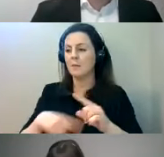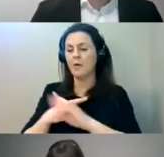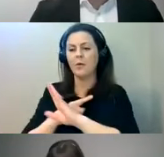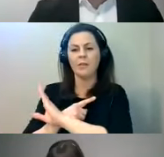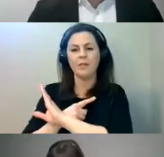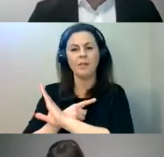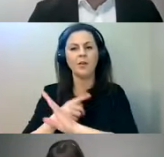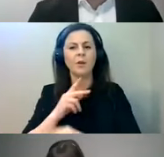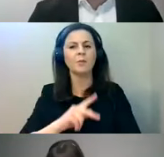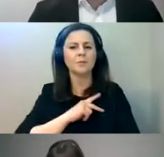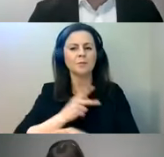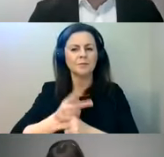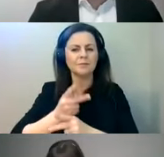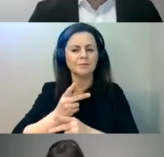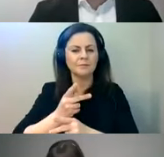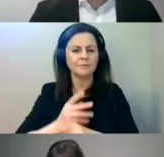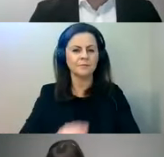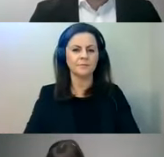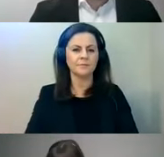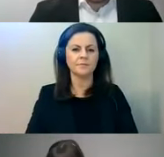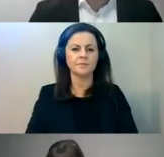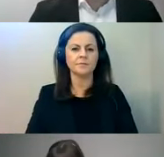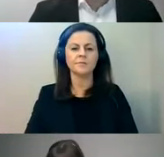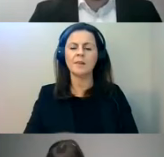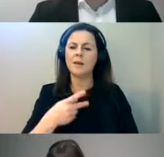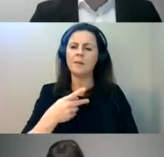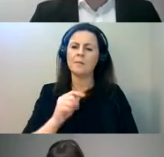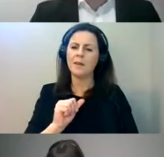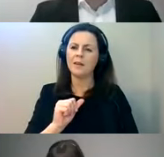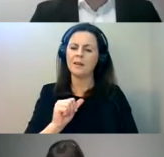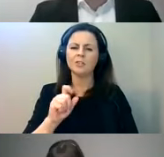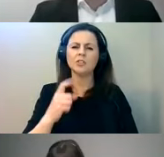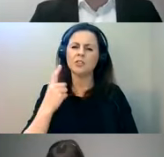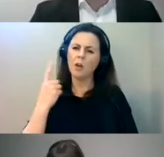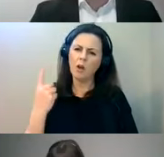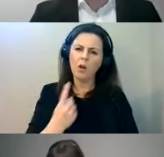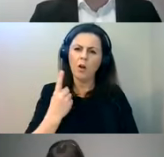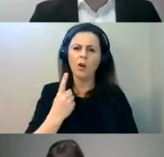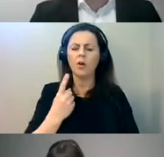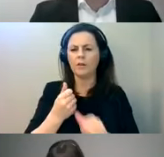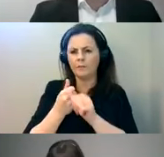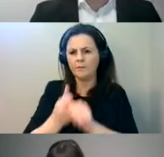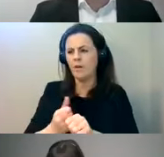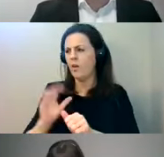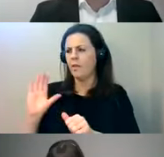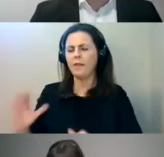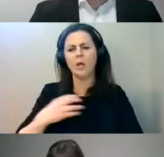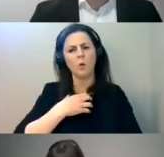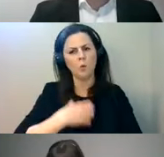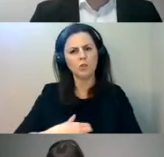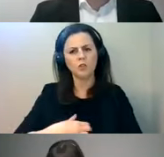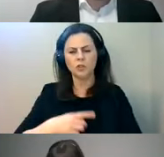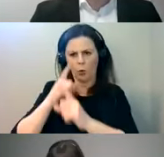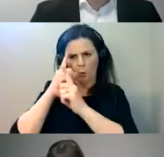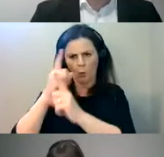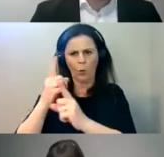care. The attorney should always act in accordance with the known wishes or instructions that